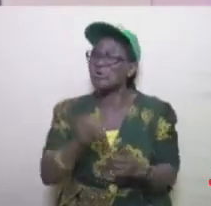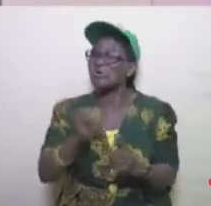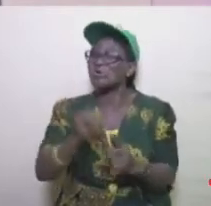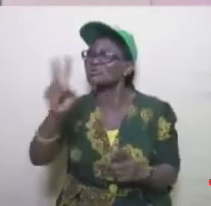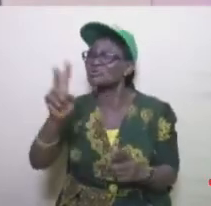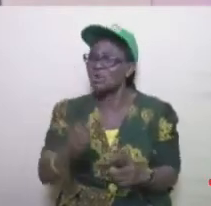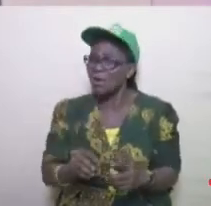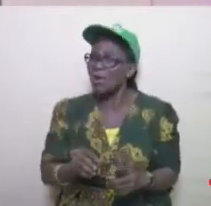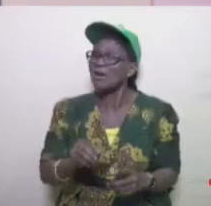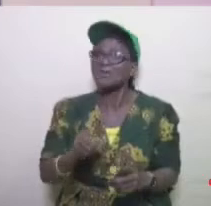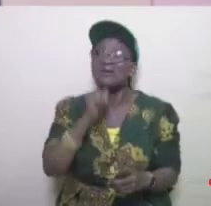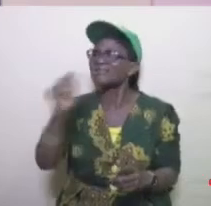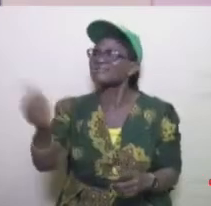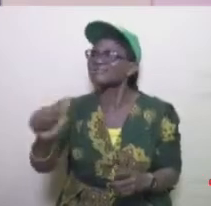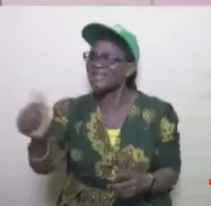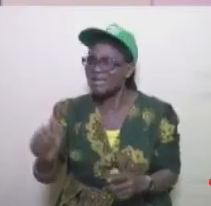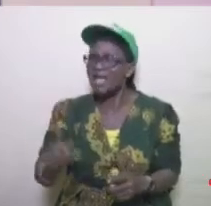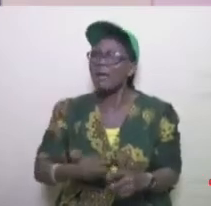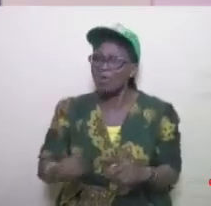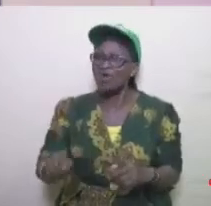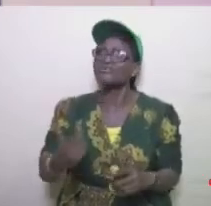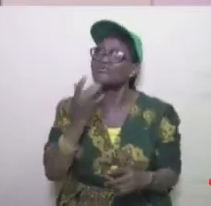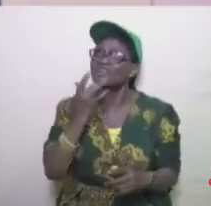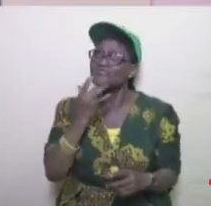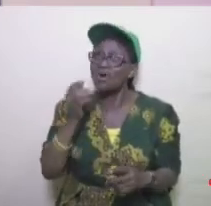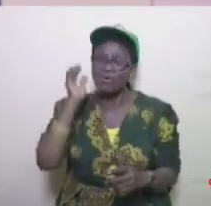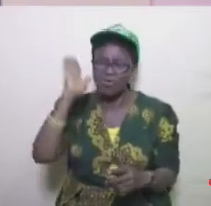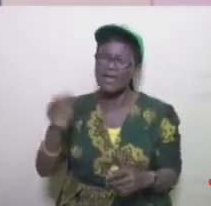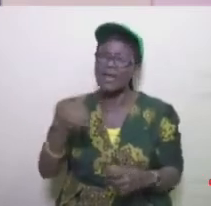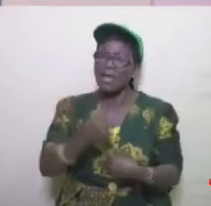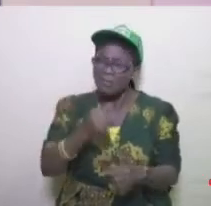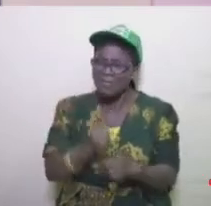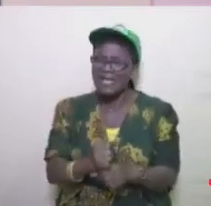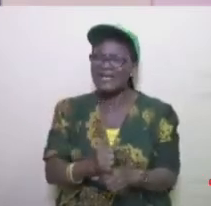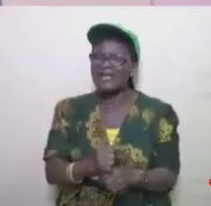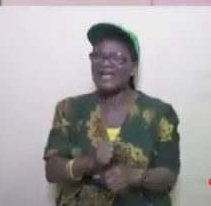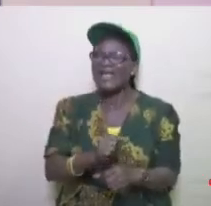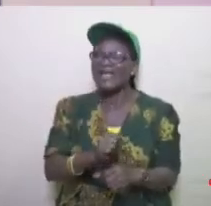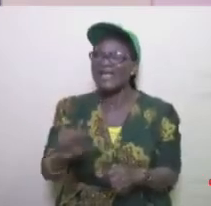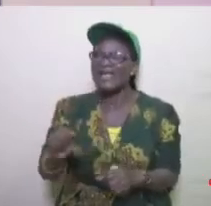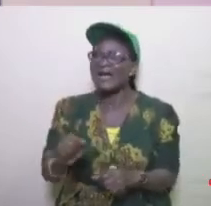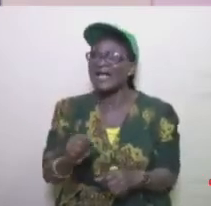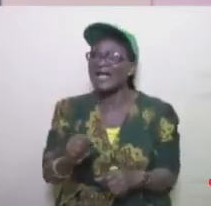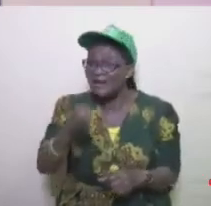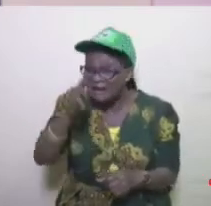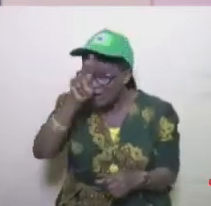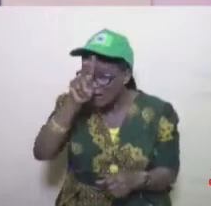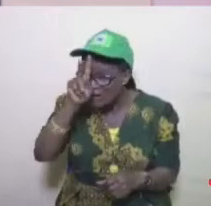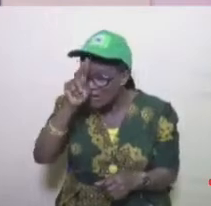So, favor will make a dummy, an high flyer.